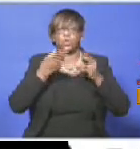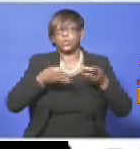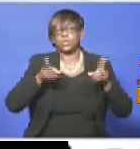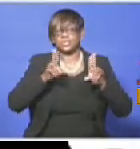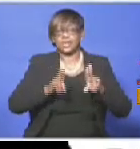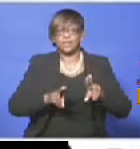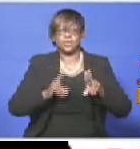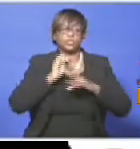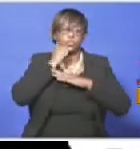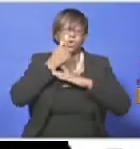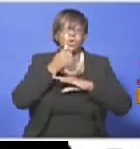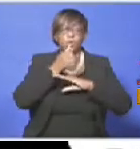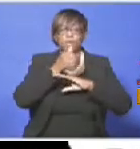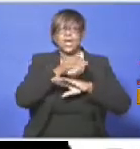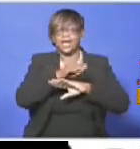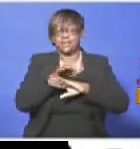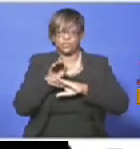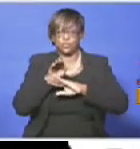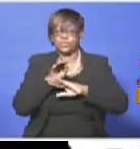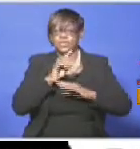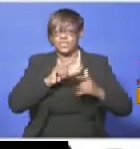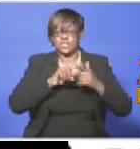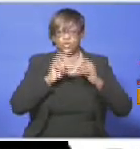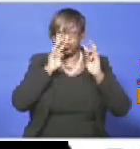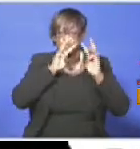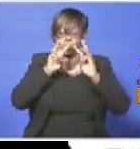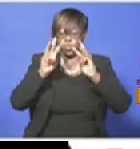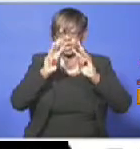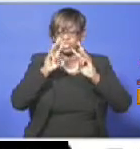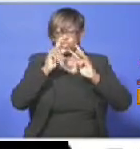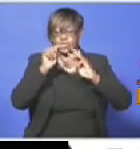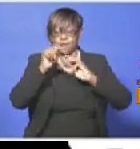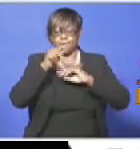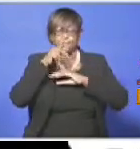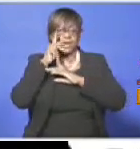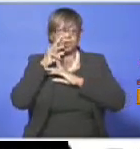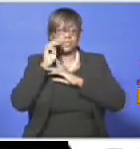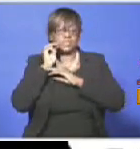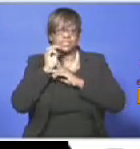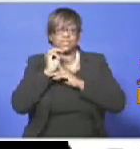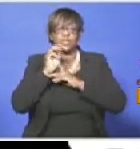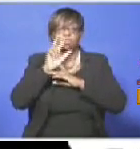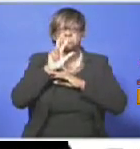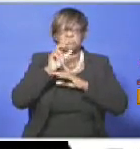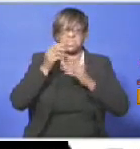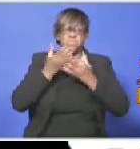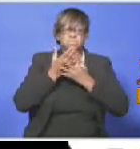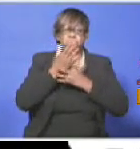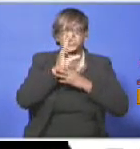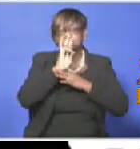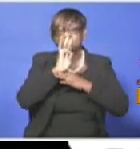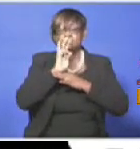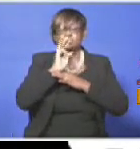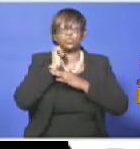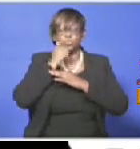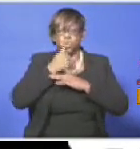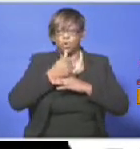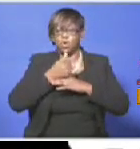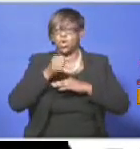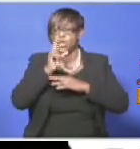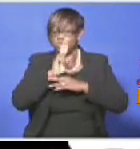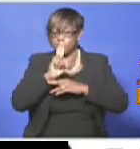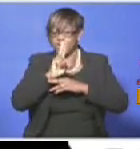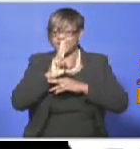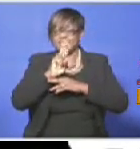Assembly tomorrow afternoon. Now you can watch the Prime Minister's address between 3 and 7 p.m. tomorrow on the United